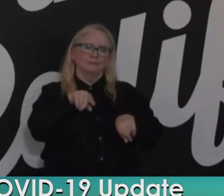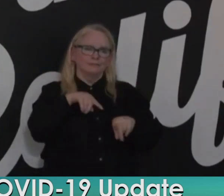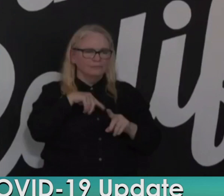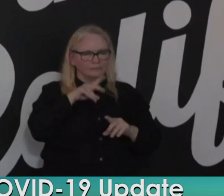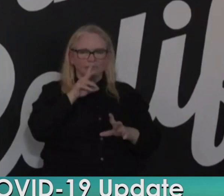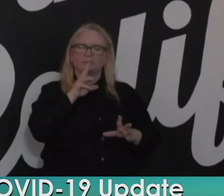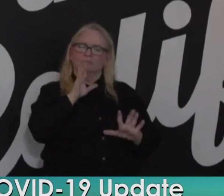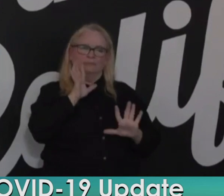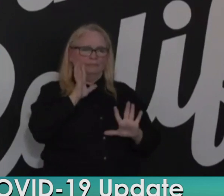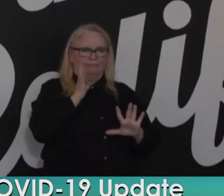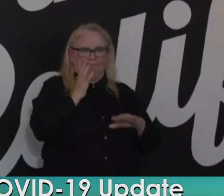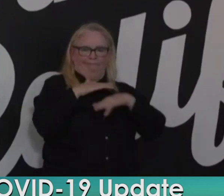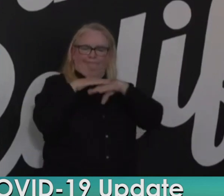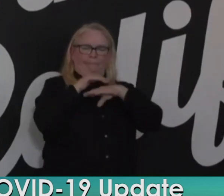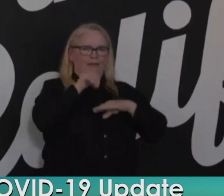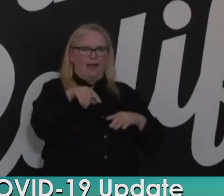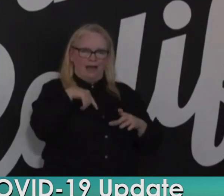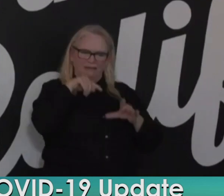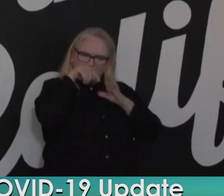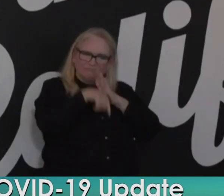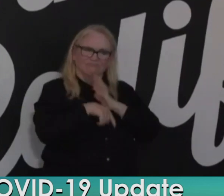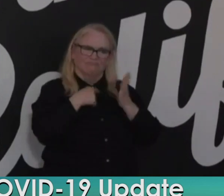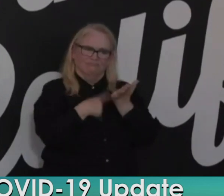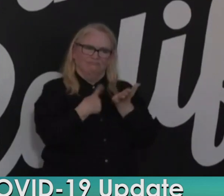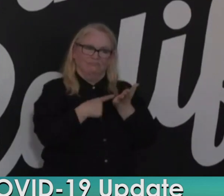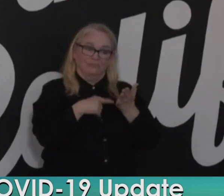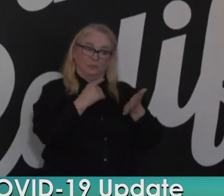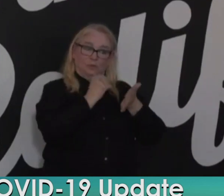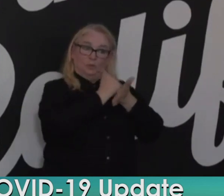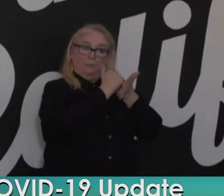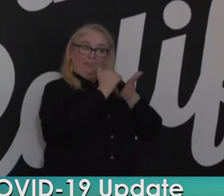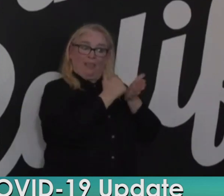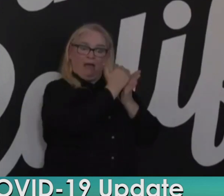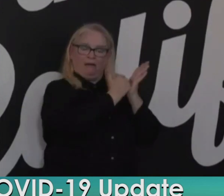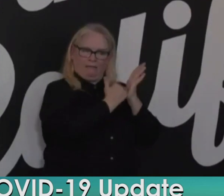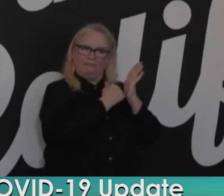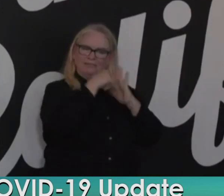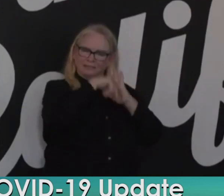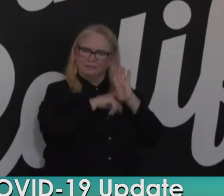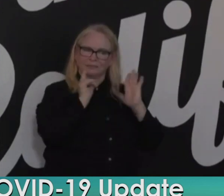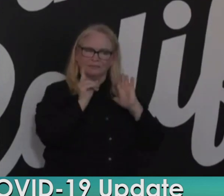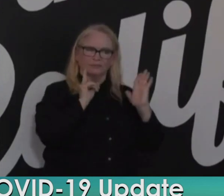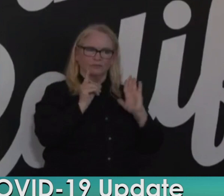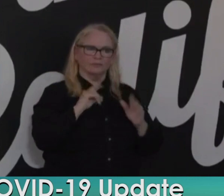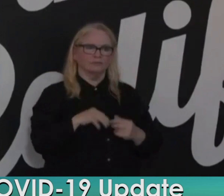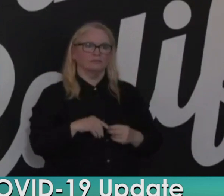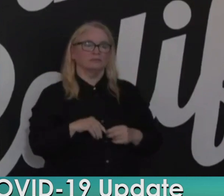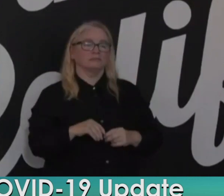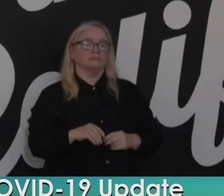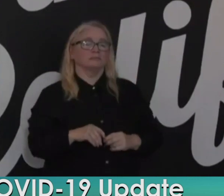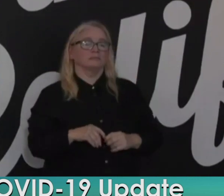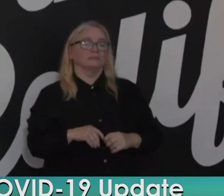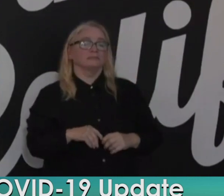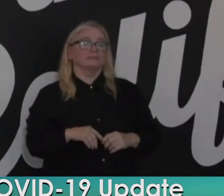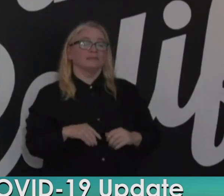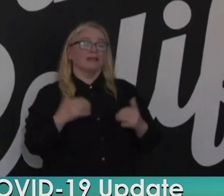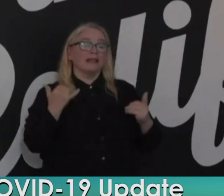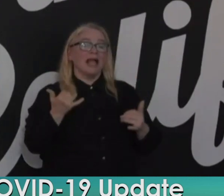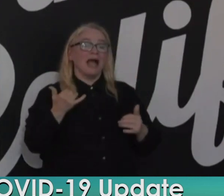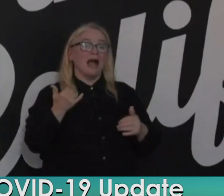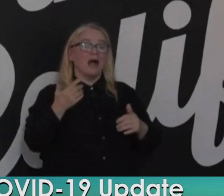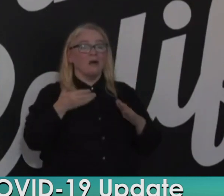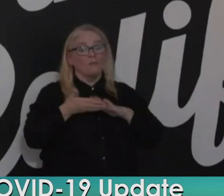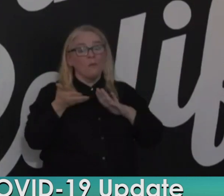application of these rules, again, localism becomes so determinative. The leadership of mayors like Mayor Steinberg,